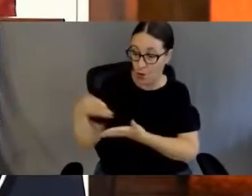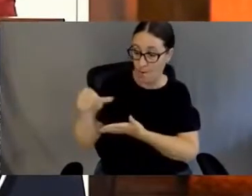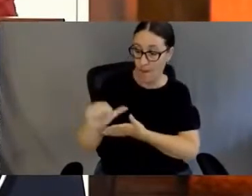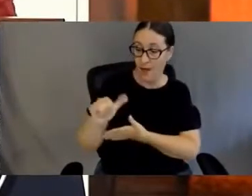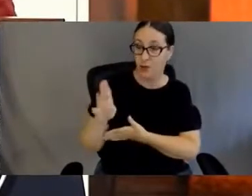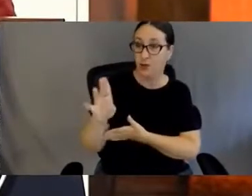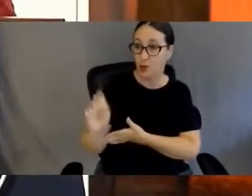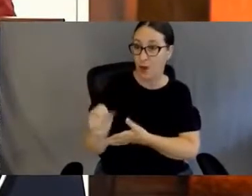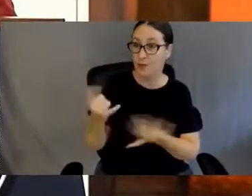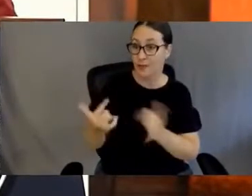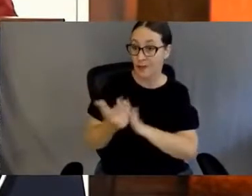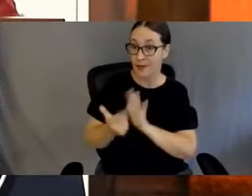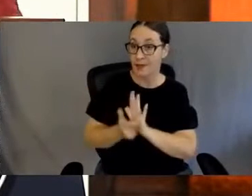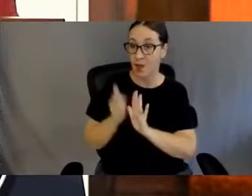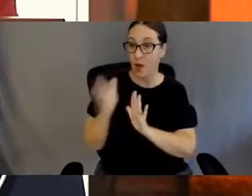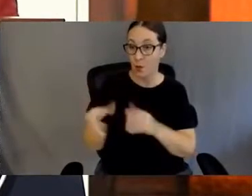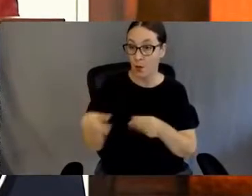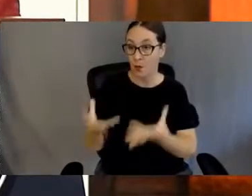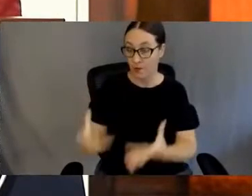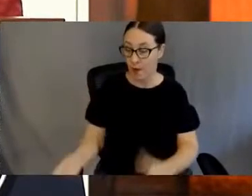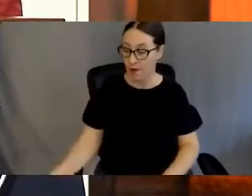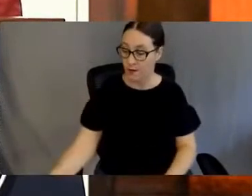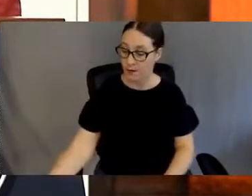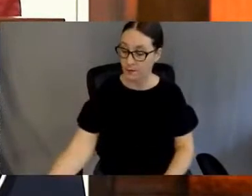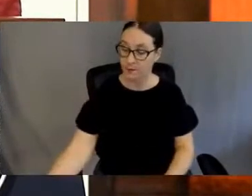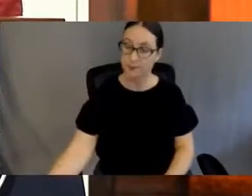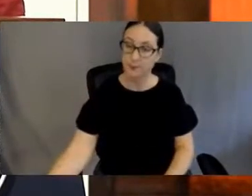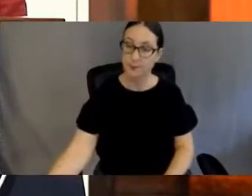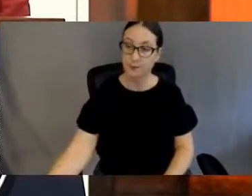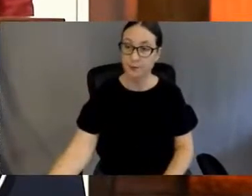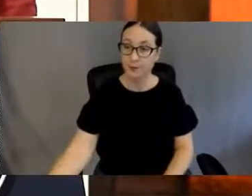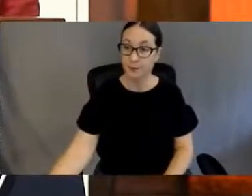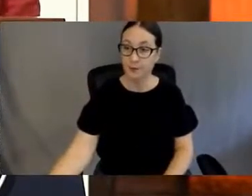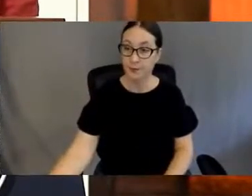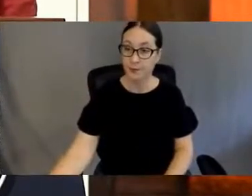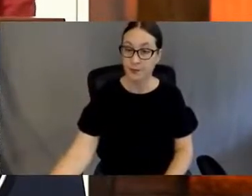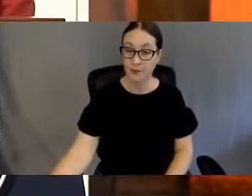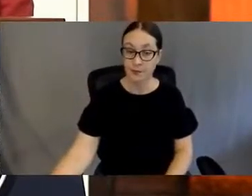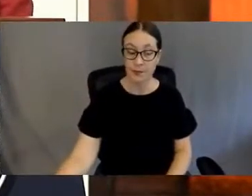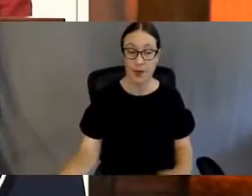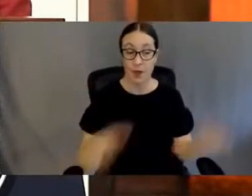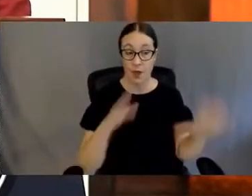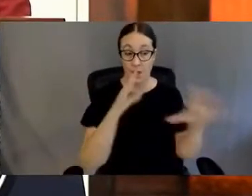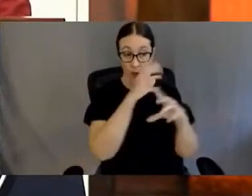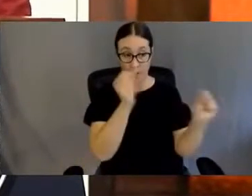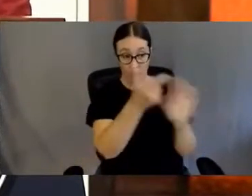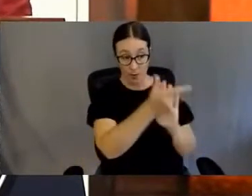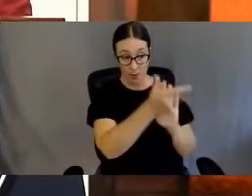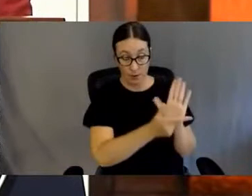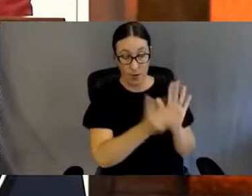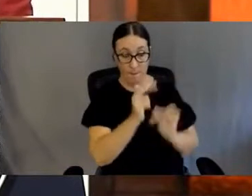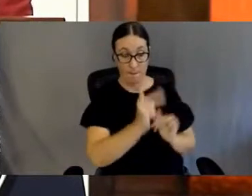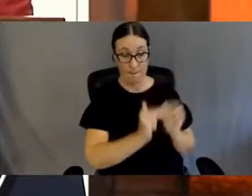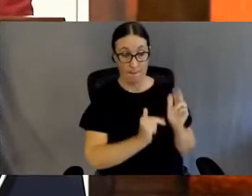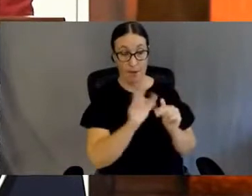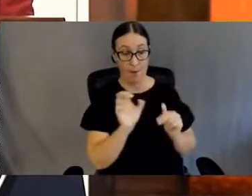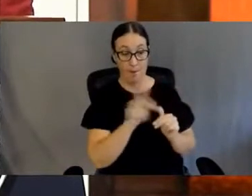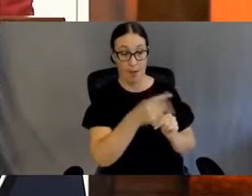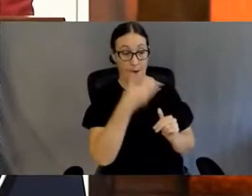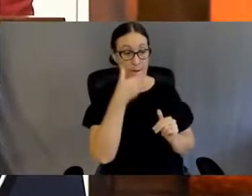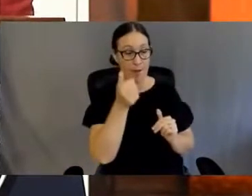this law will create. And the President's Build Back Better legislation will make further